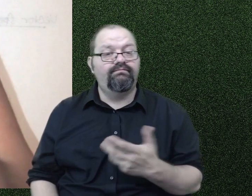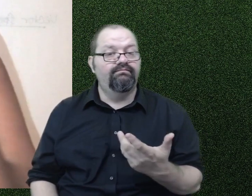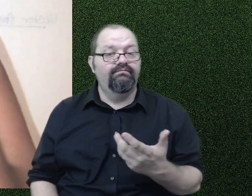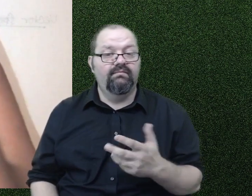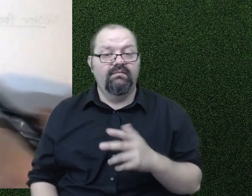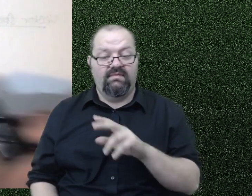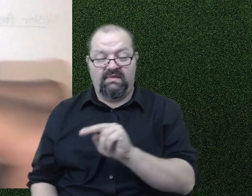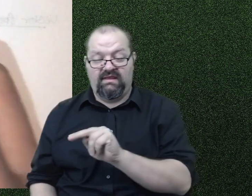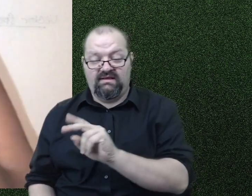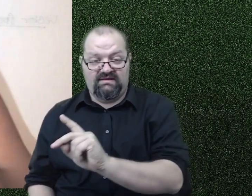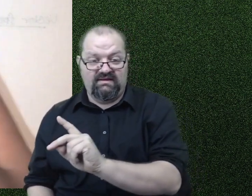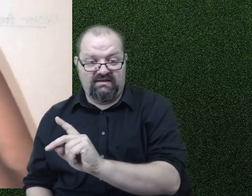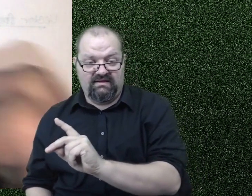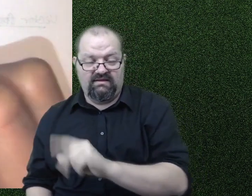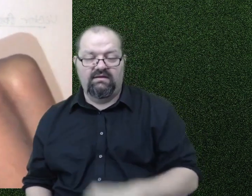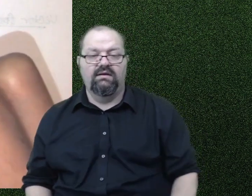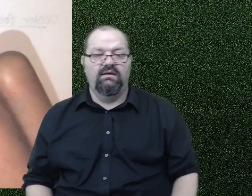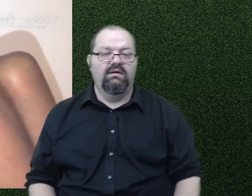ND,